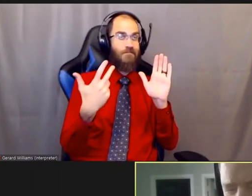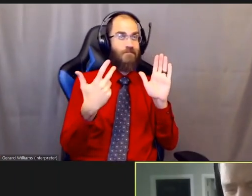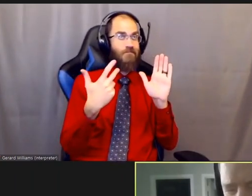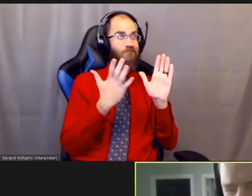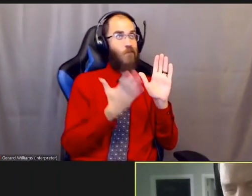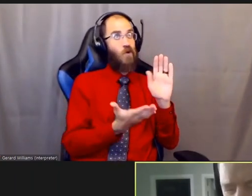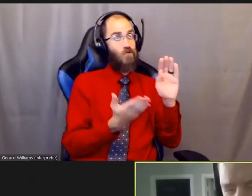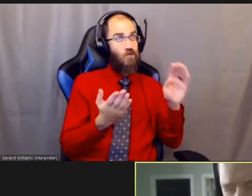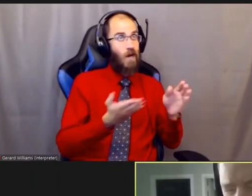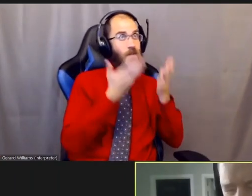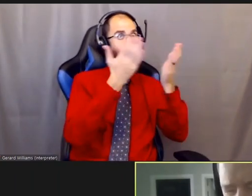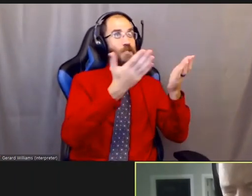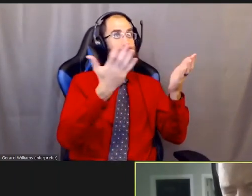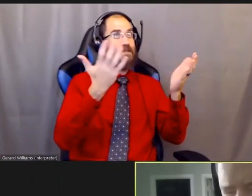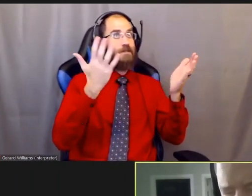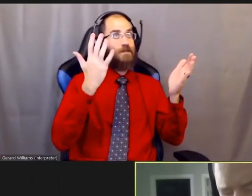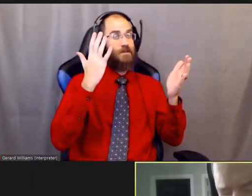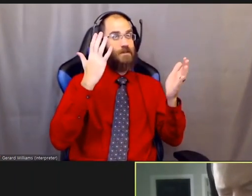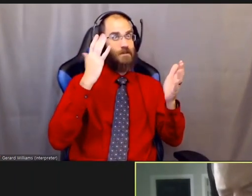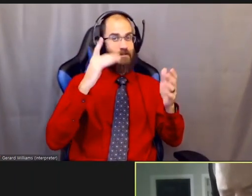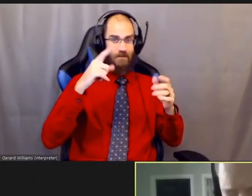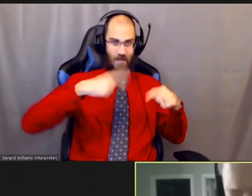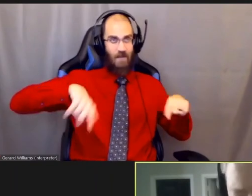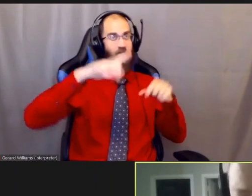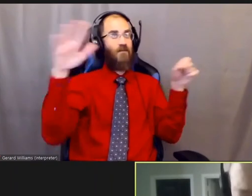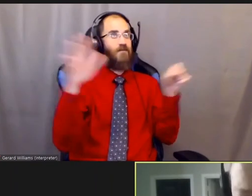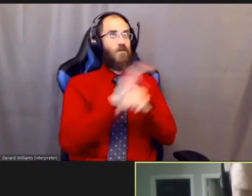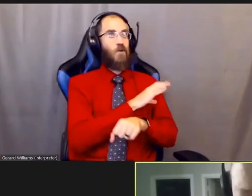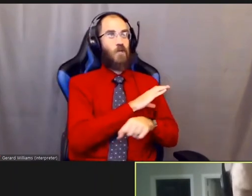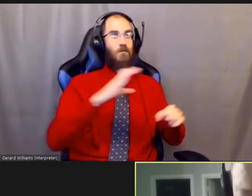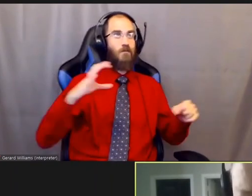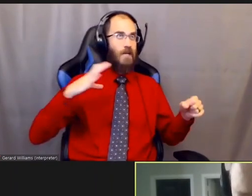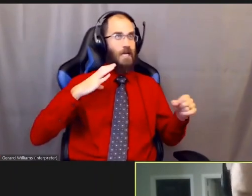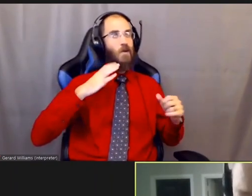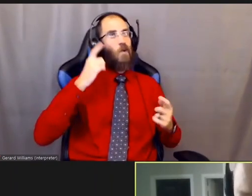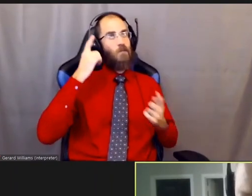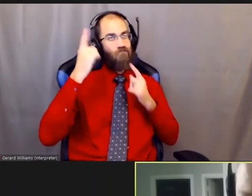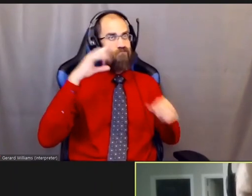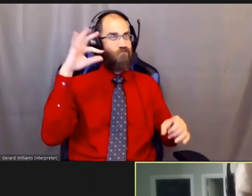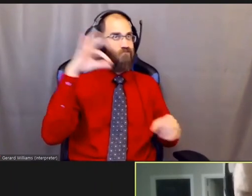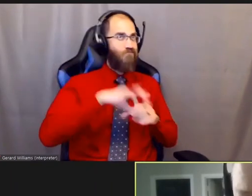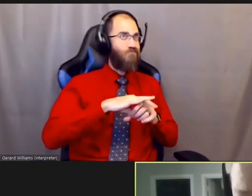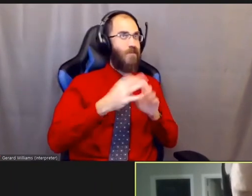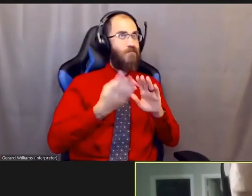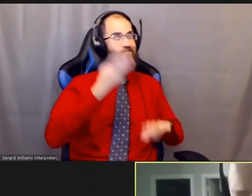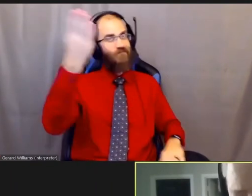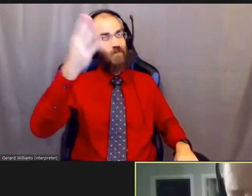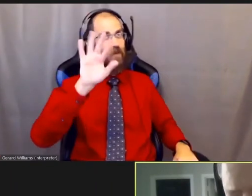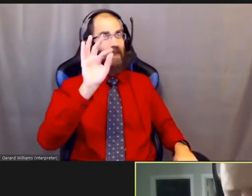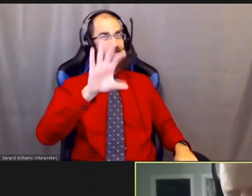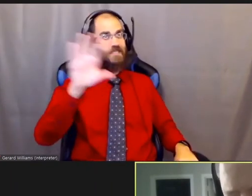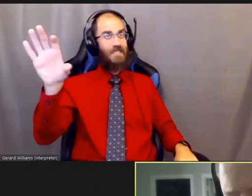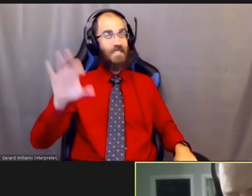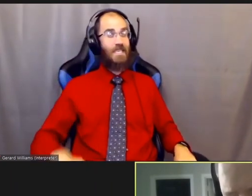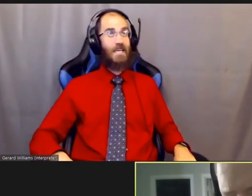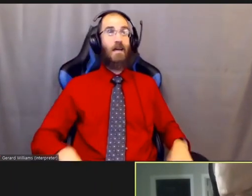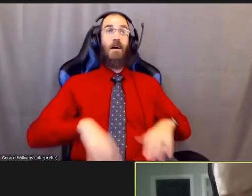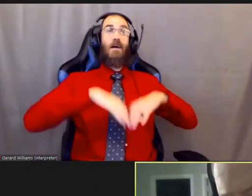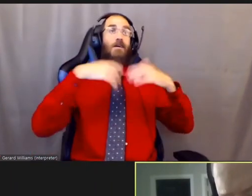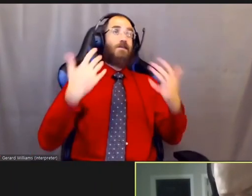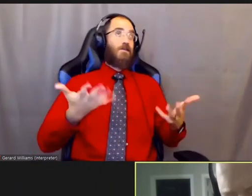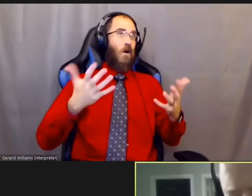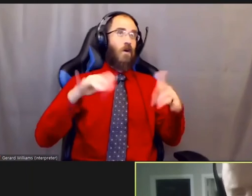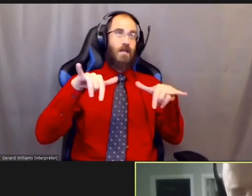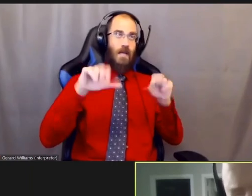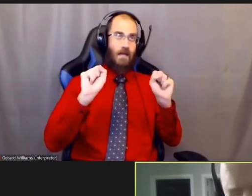get considered by this fall committee and then passed on to the commission. So I think, yes,